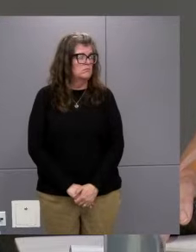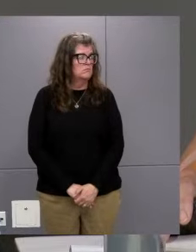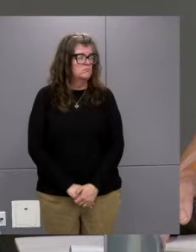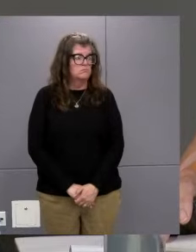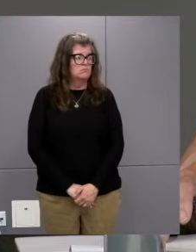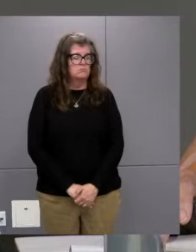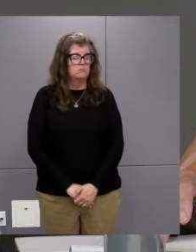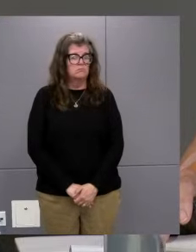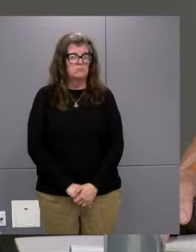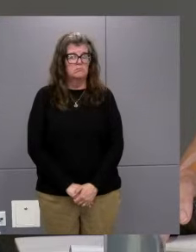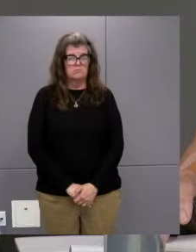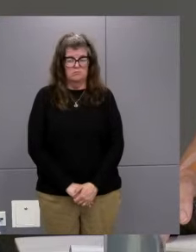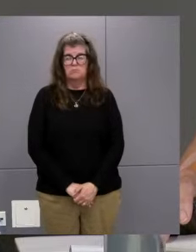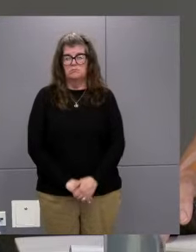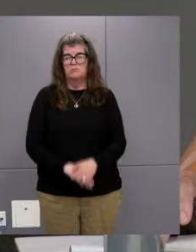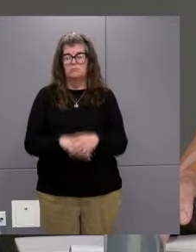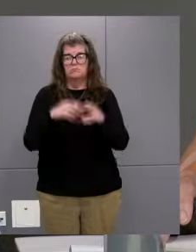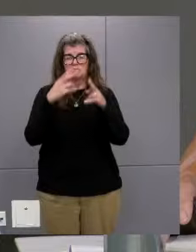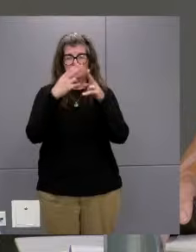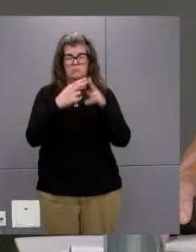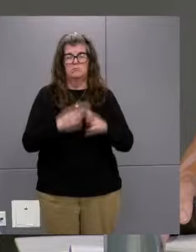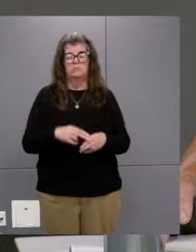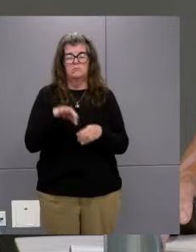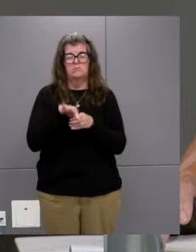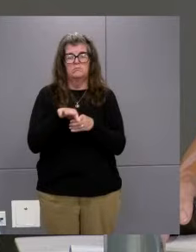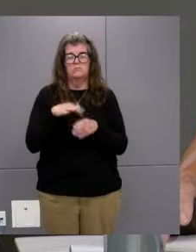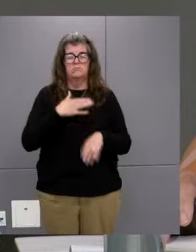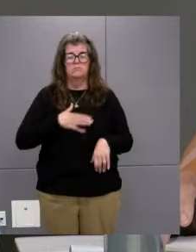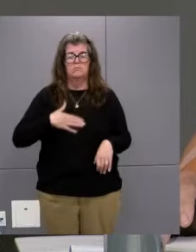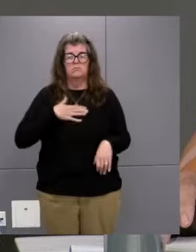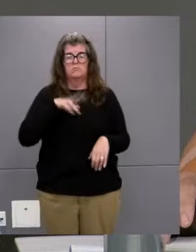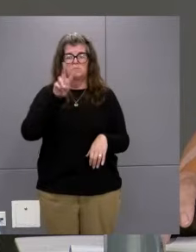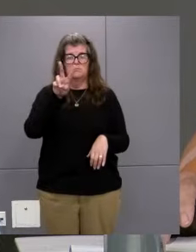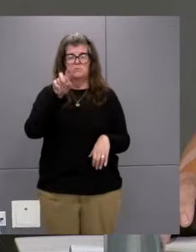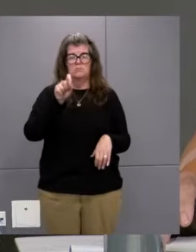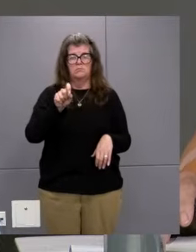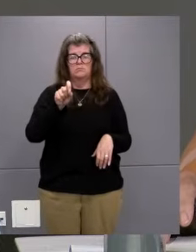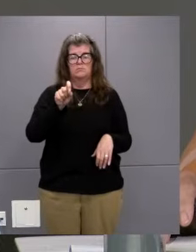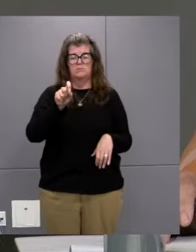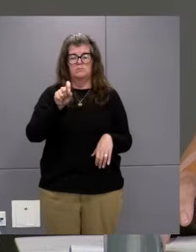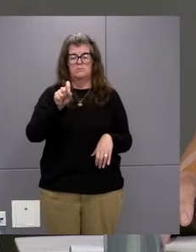All right, let's have a roll call vote on 2.14,